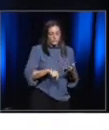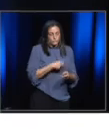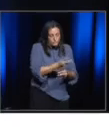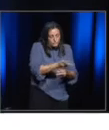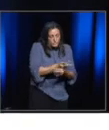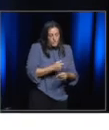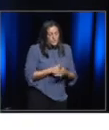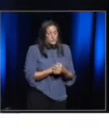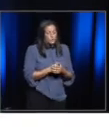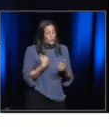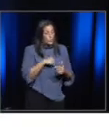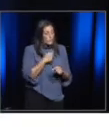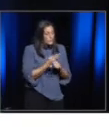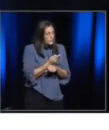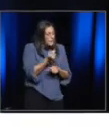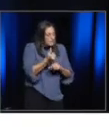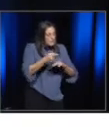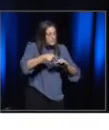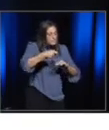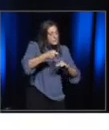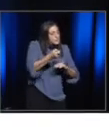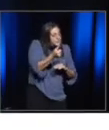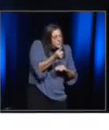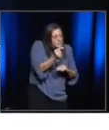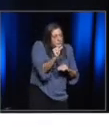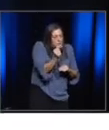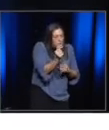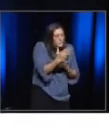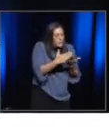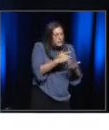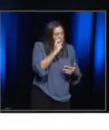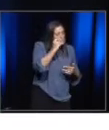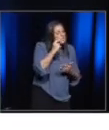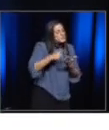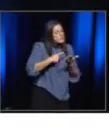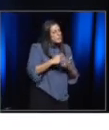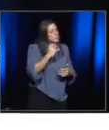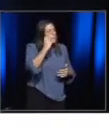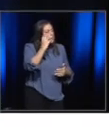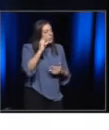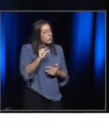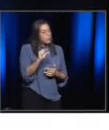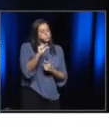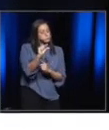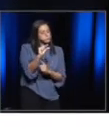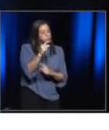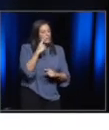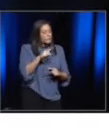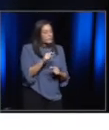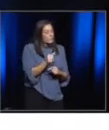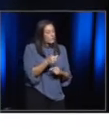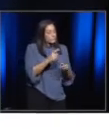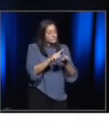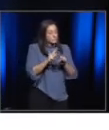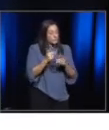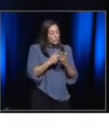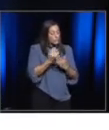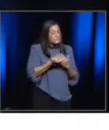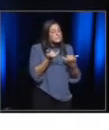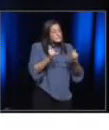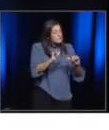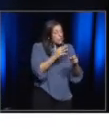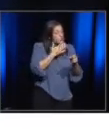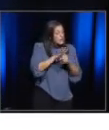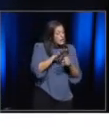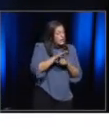tiny sample of skin, and sometimes blubber, for the following projects. And we still have tissue left from